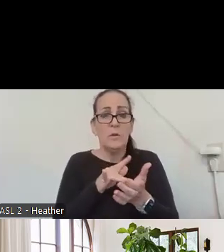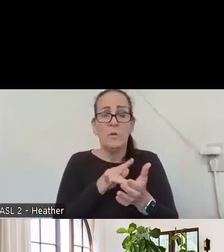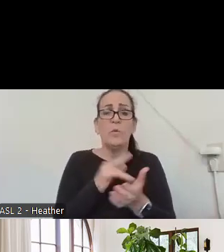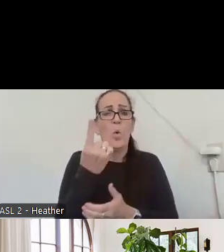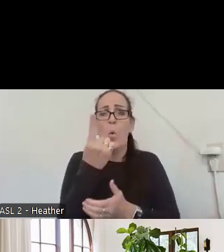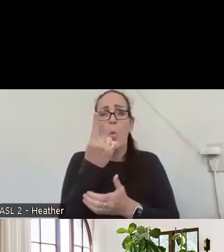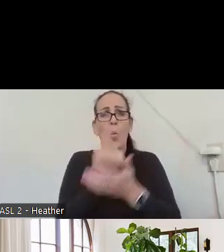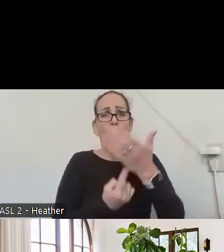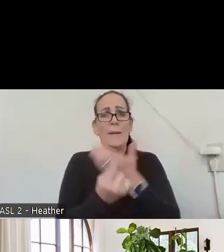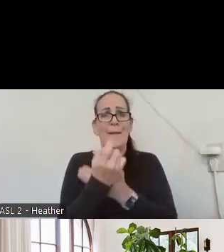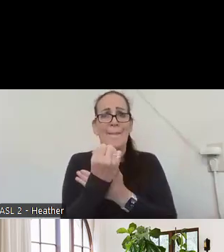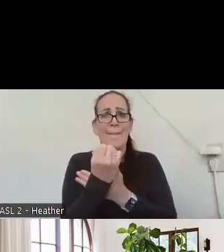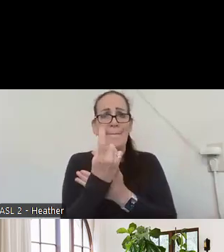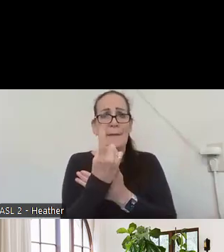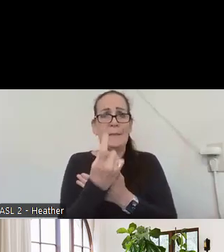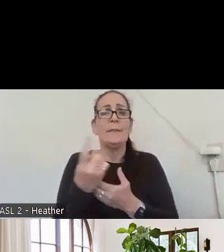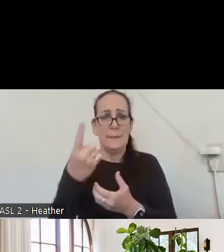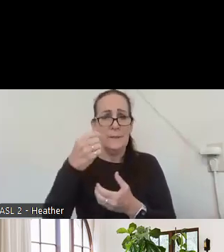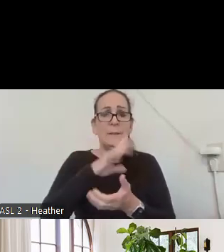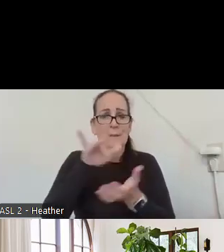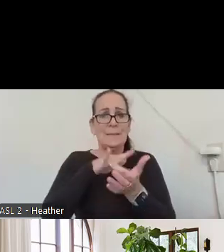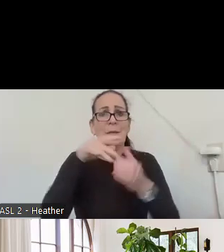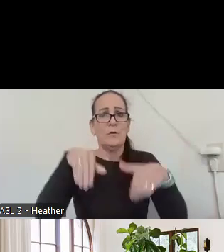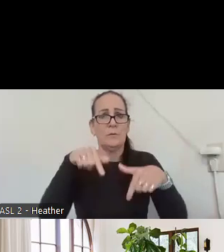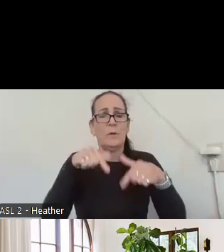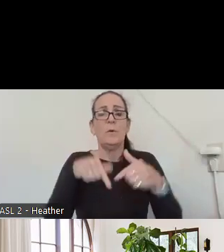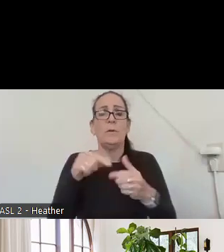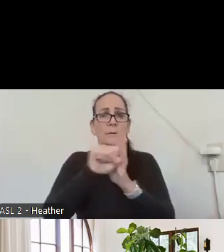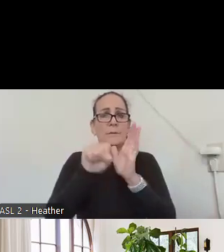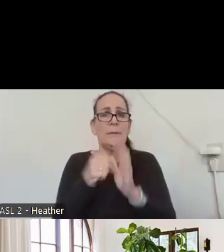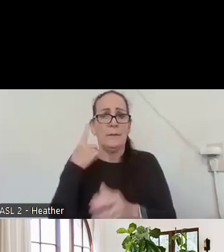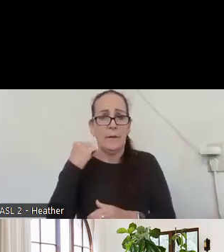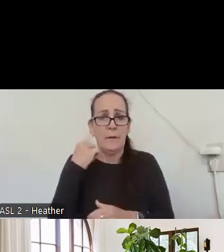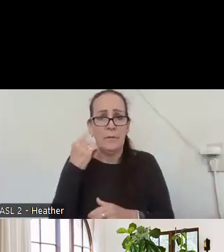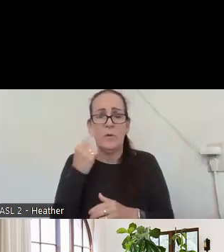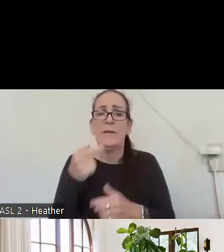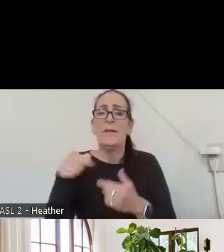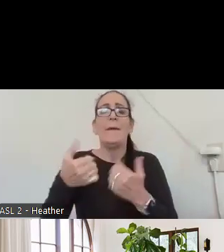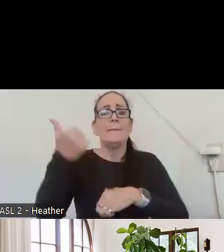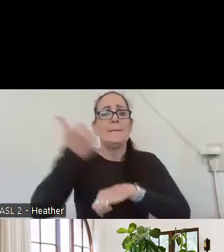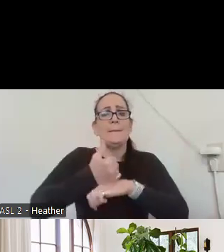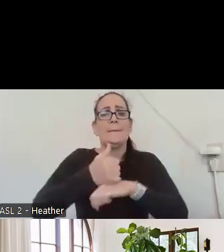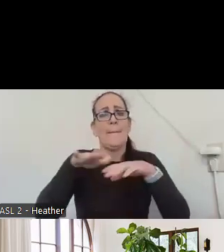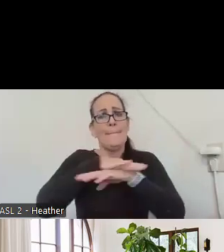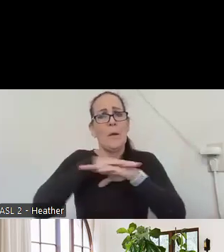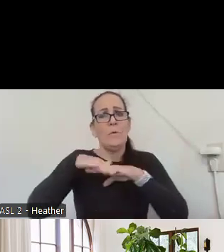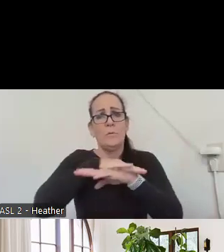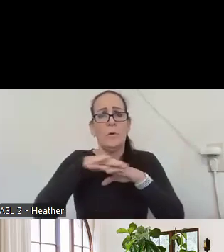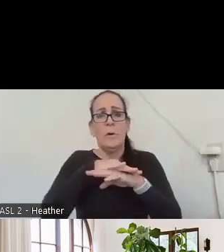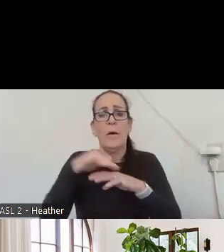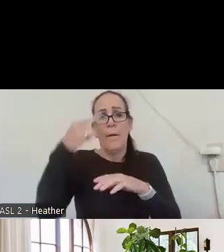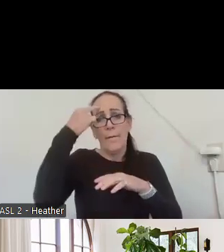obviously very proud of our statewide system. That kind of the groundwork for our system began in the